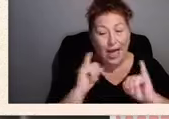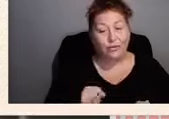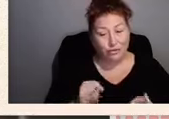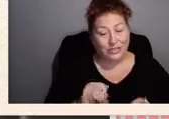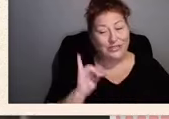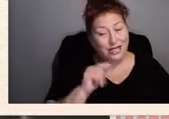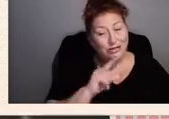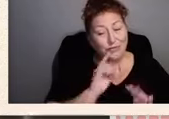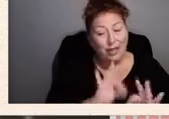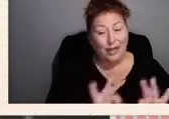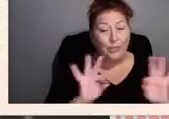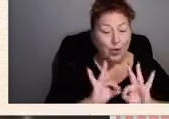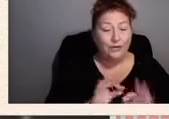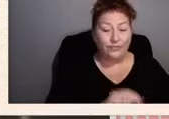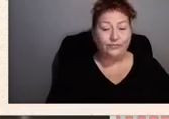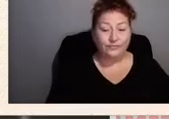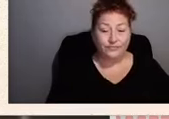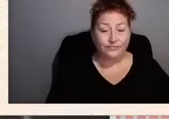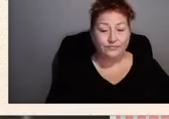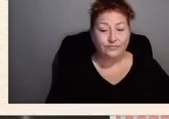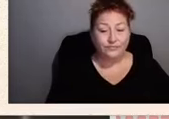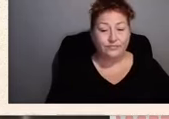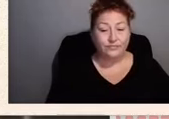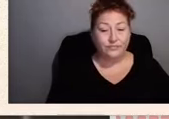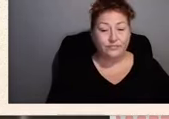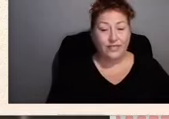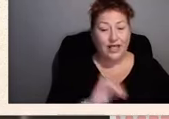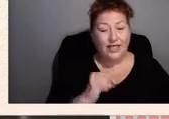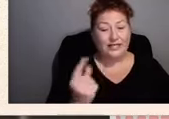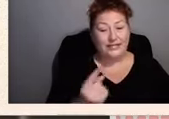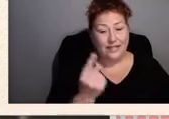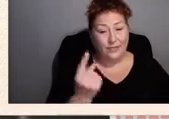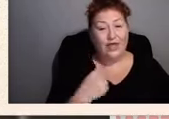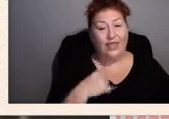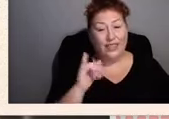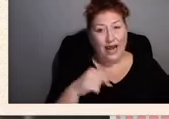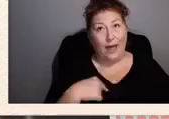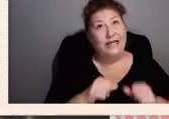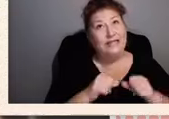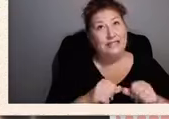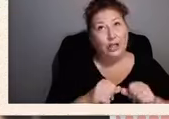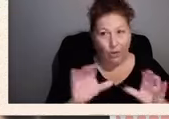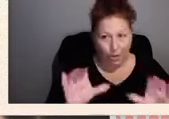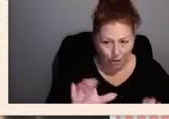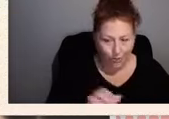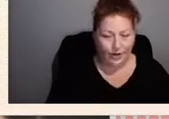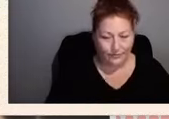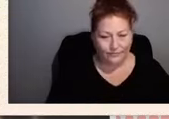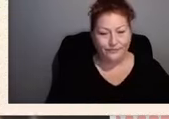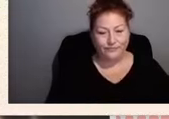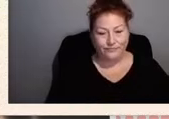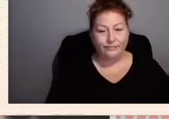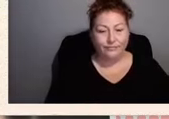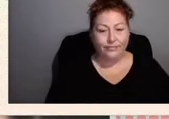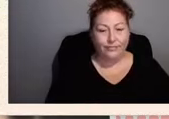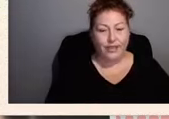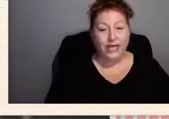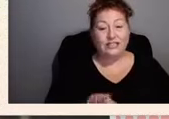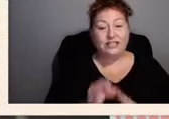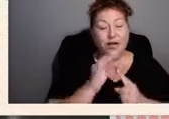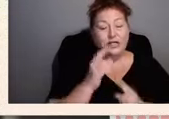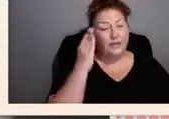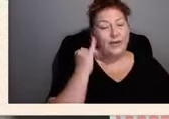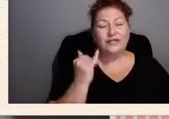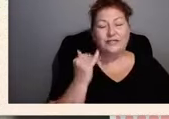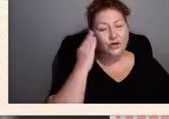important. That's something that I'm continually doing. Yeah. Especially because, as